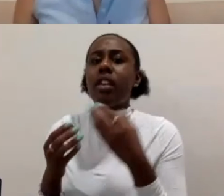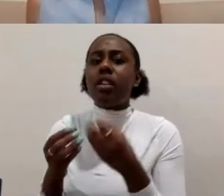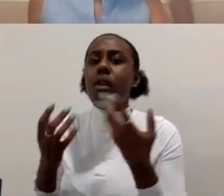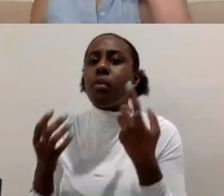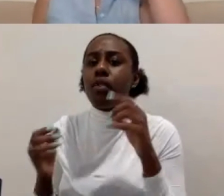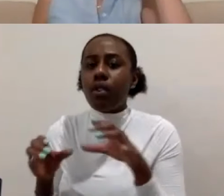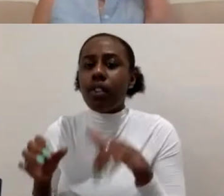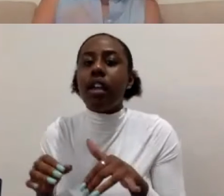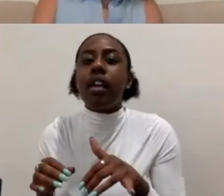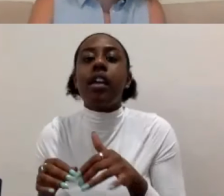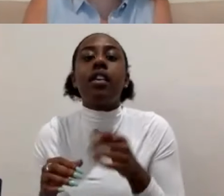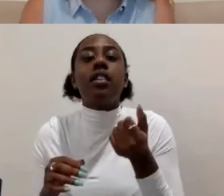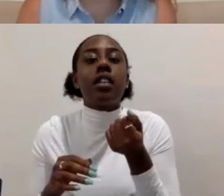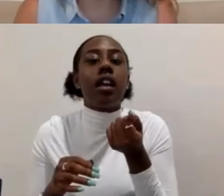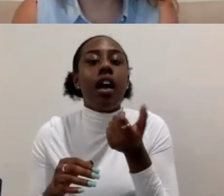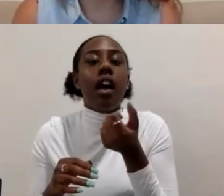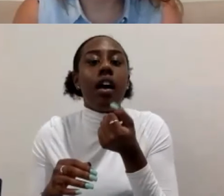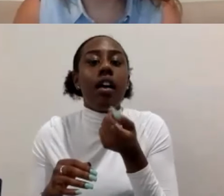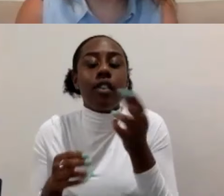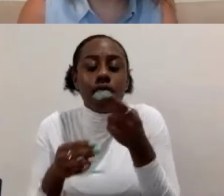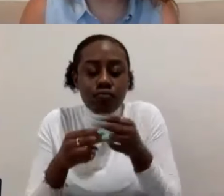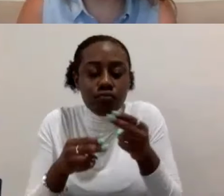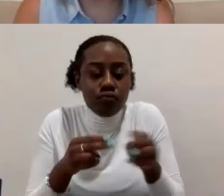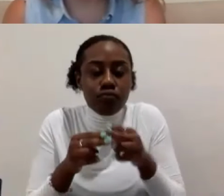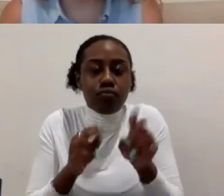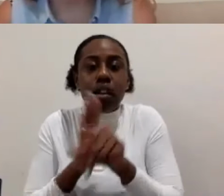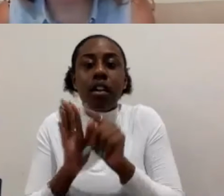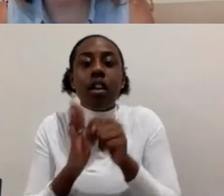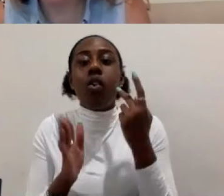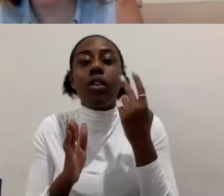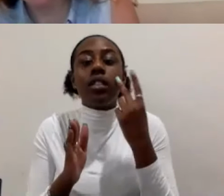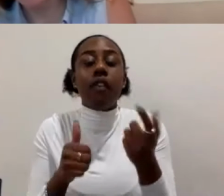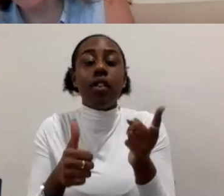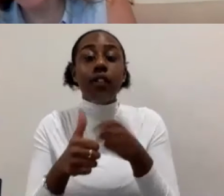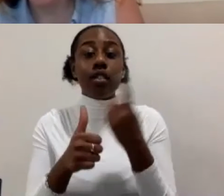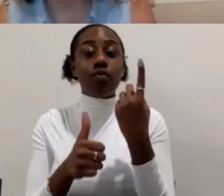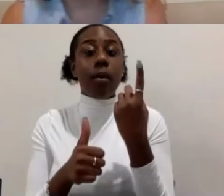some short excerpts as folks saw. The first one from that former Washington Post